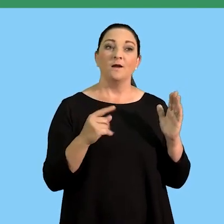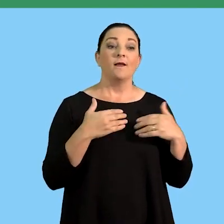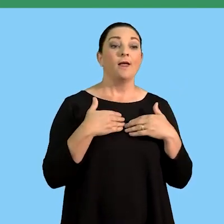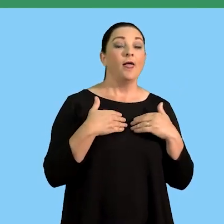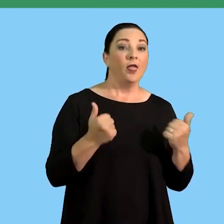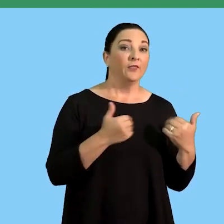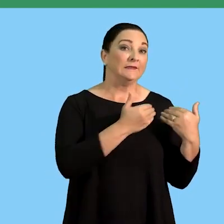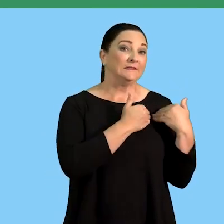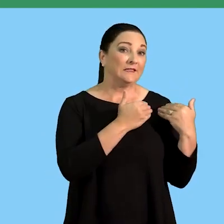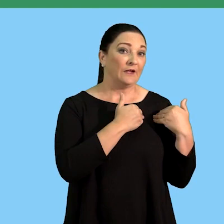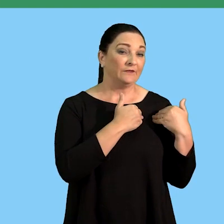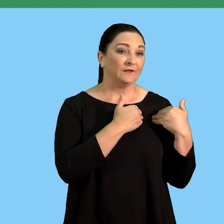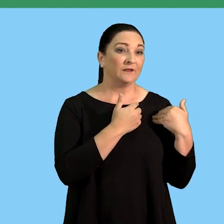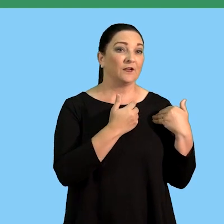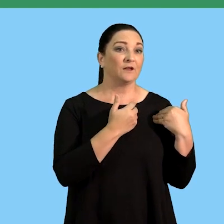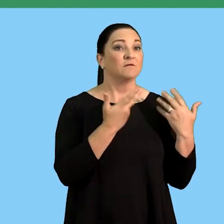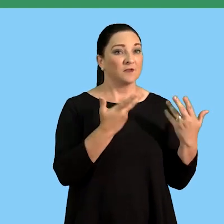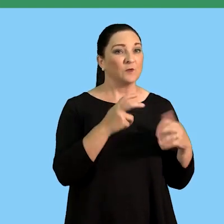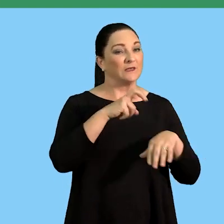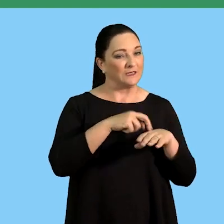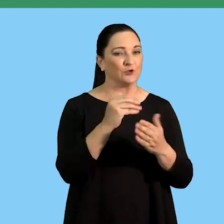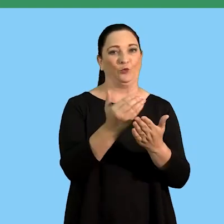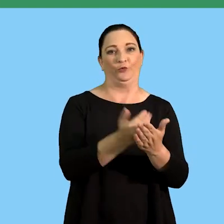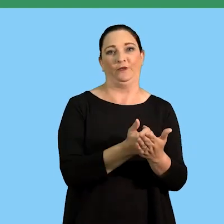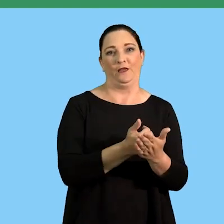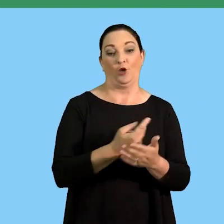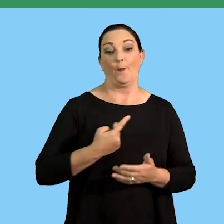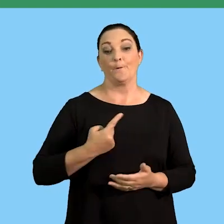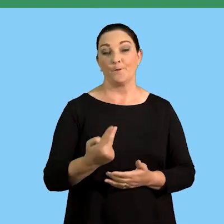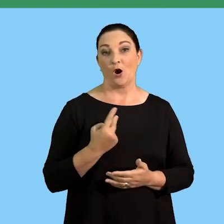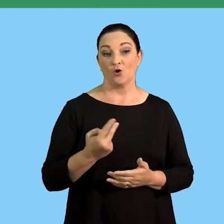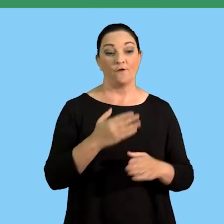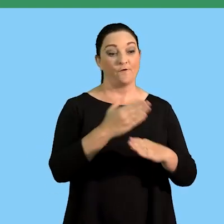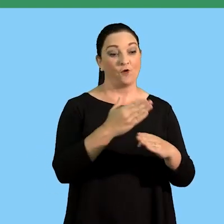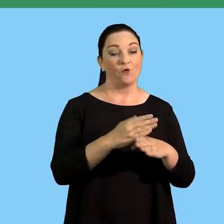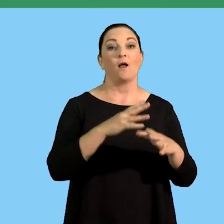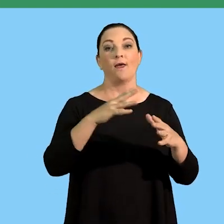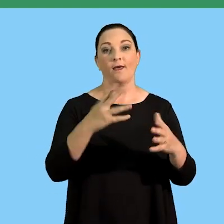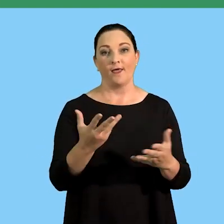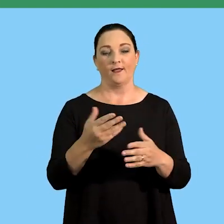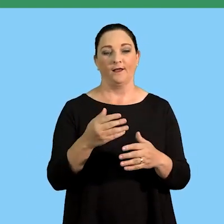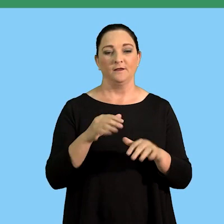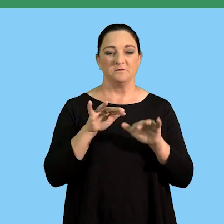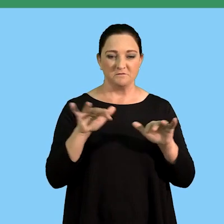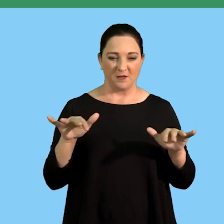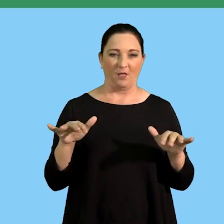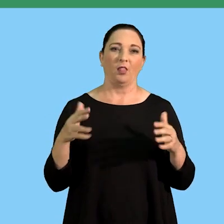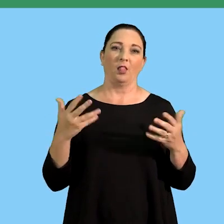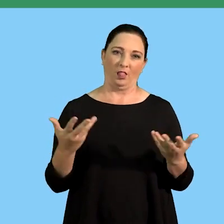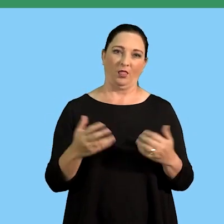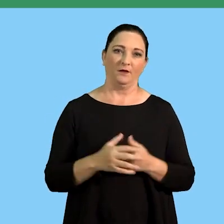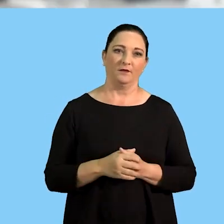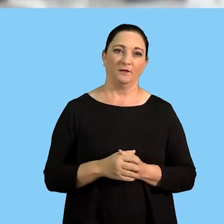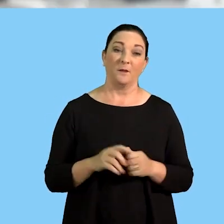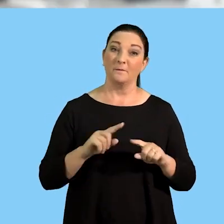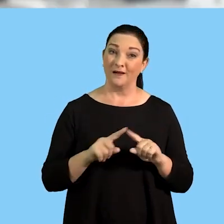health and safety of both the employer and the employees. Now, if you have been following in this lesson, grade